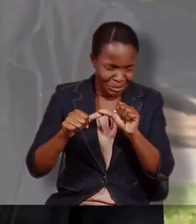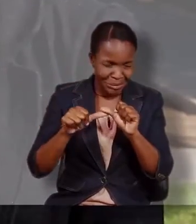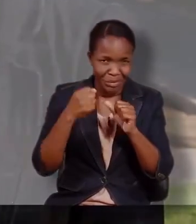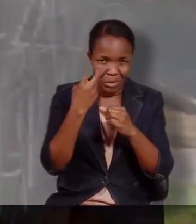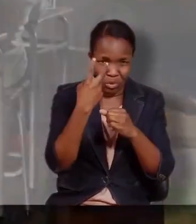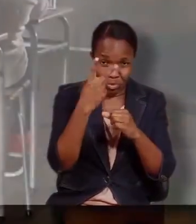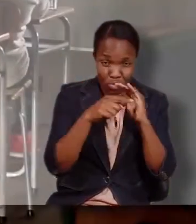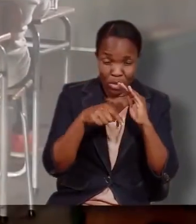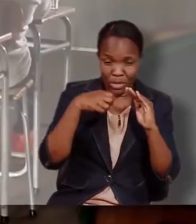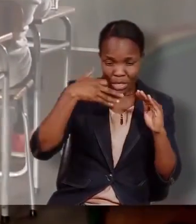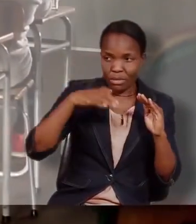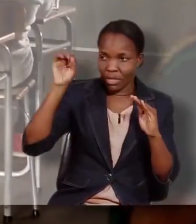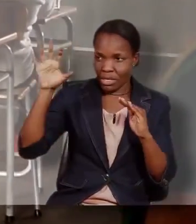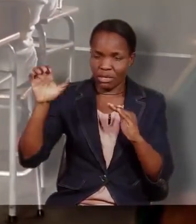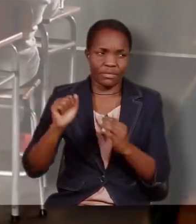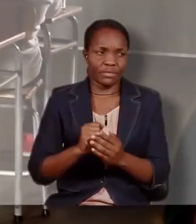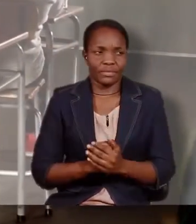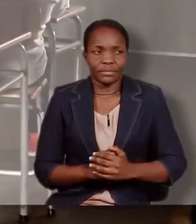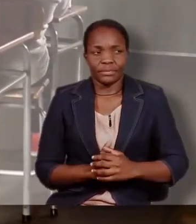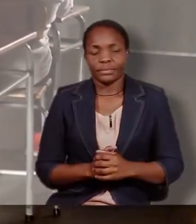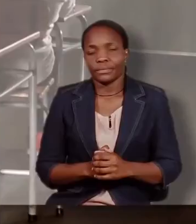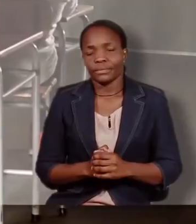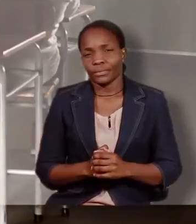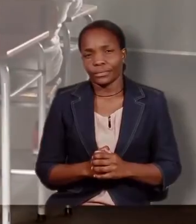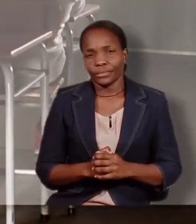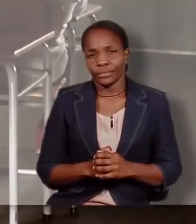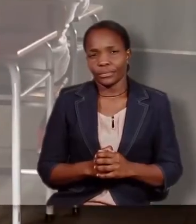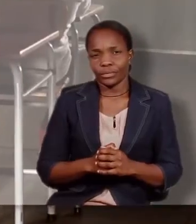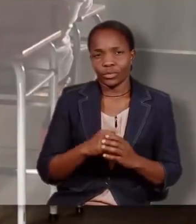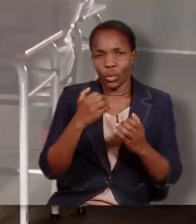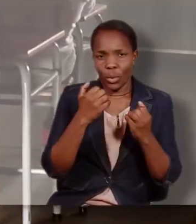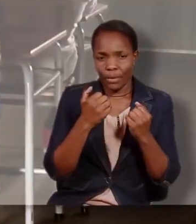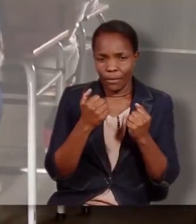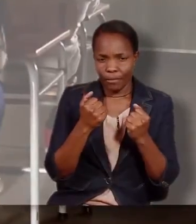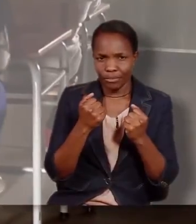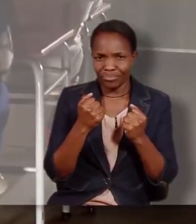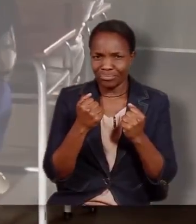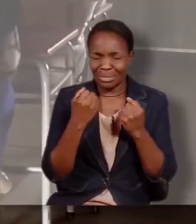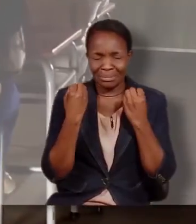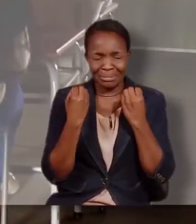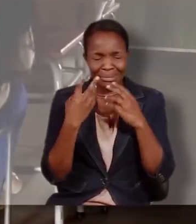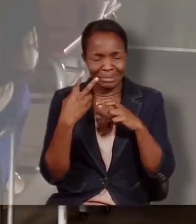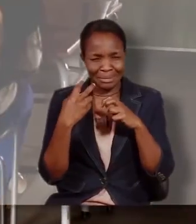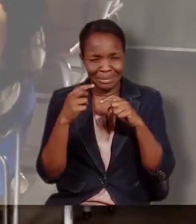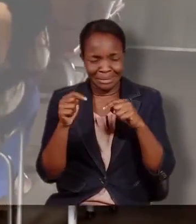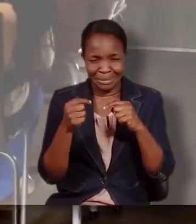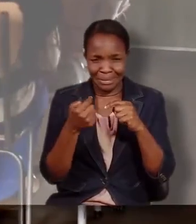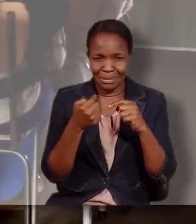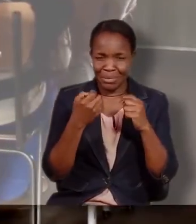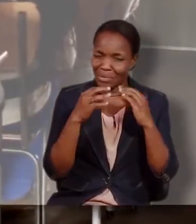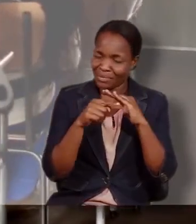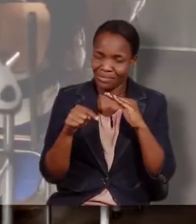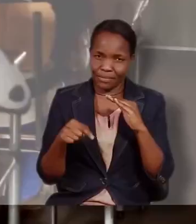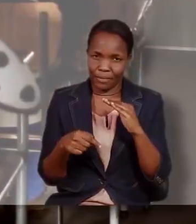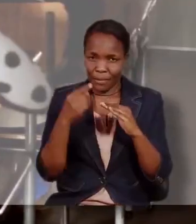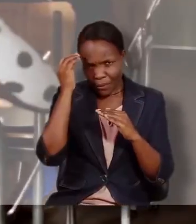Namibia. Class, there are racial divisions and hatred in many countries.